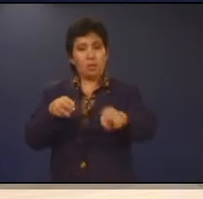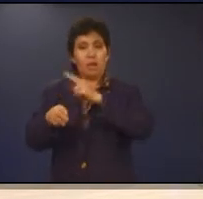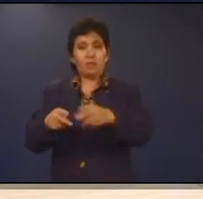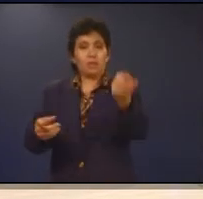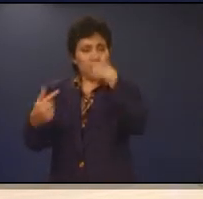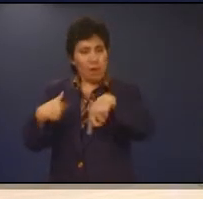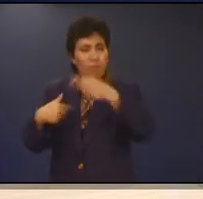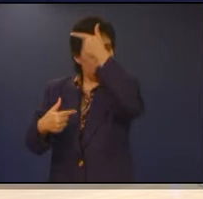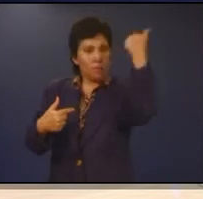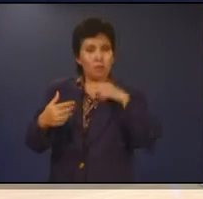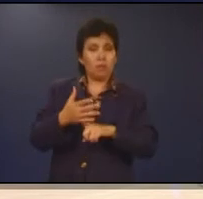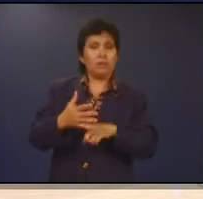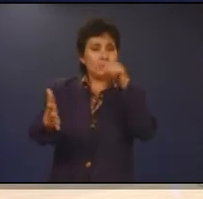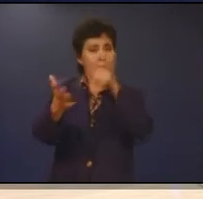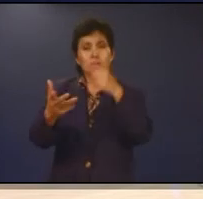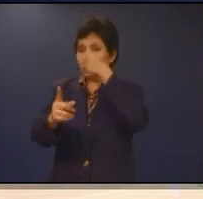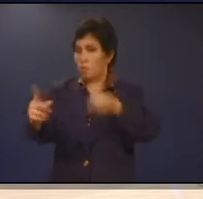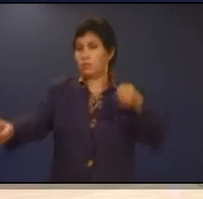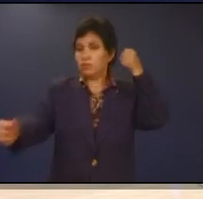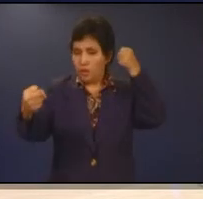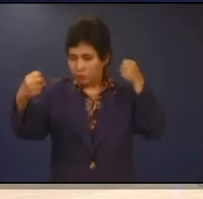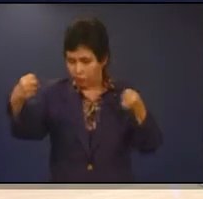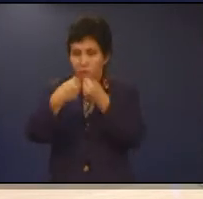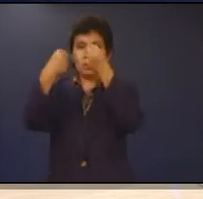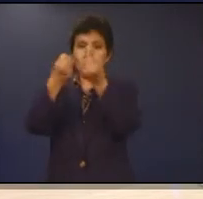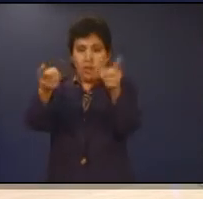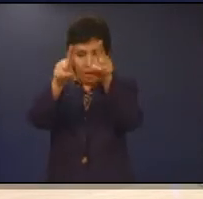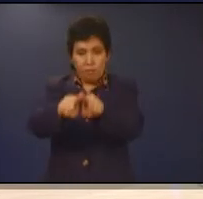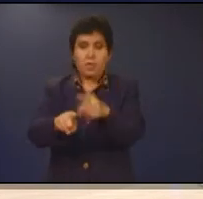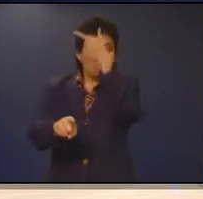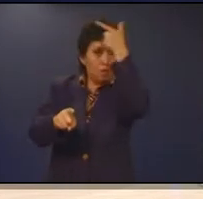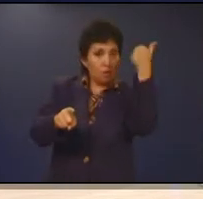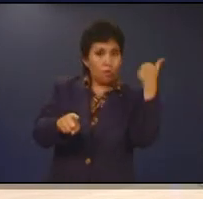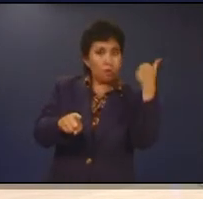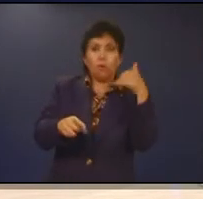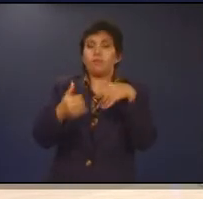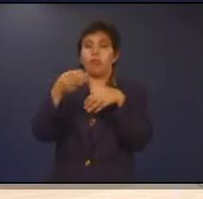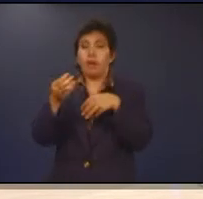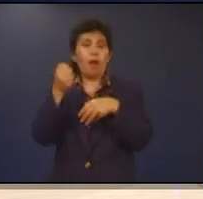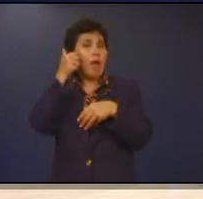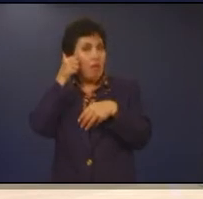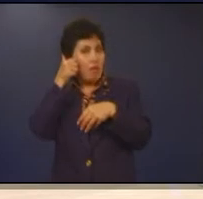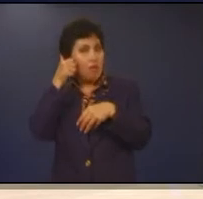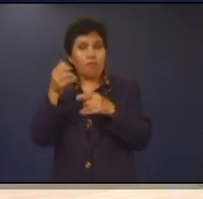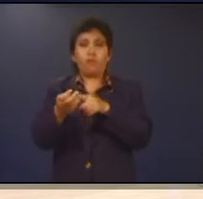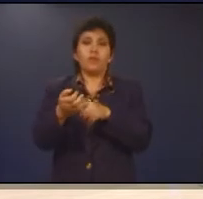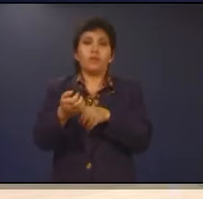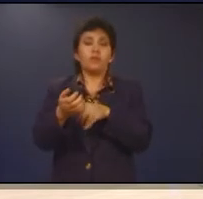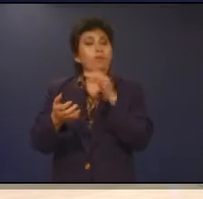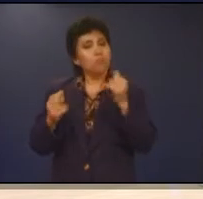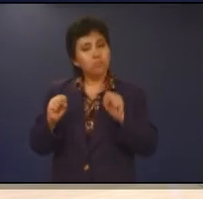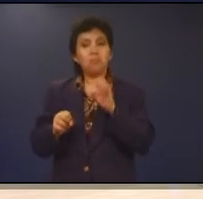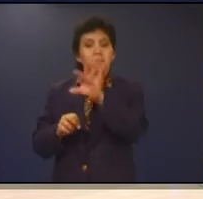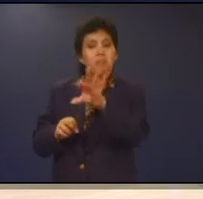neck and say, come, it's because this accident happened, it's because of the handphone. Okay, you freely